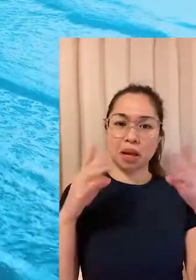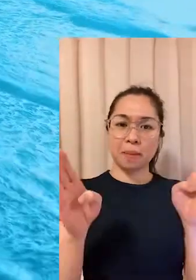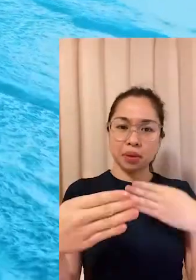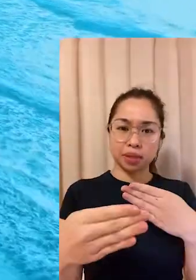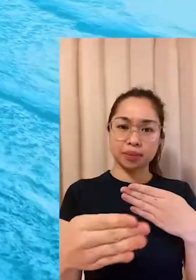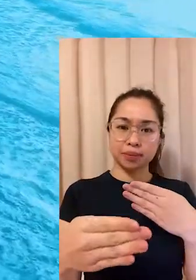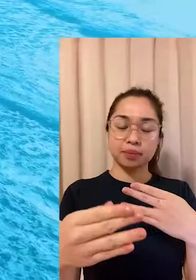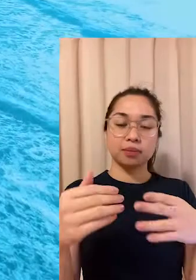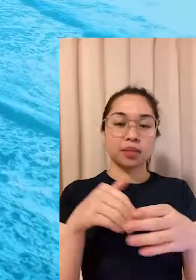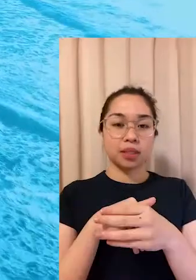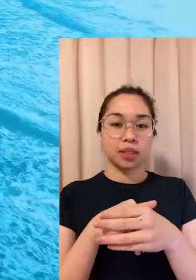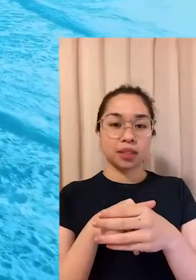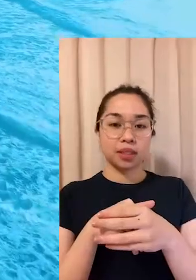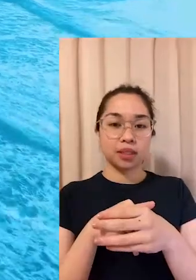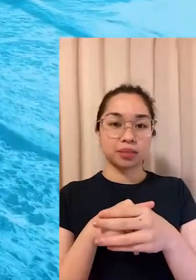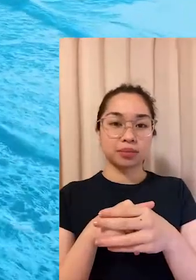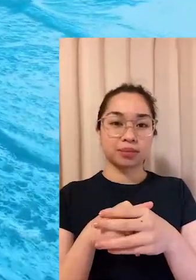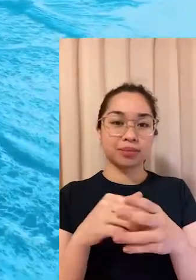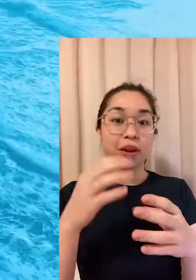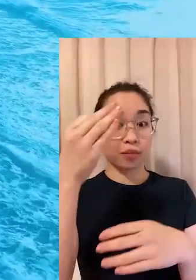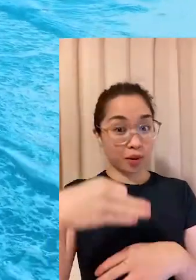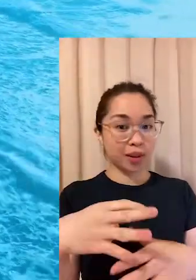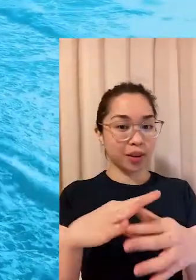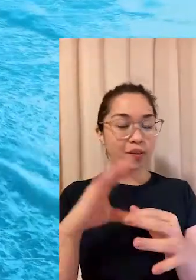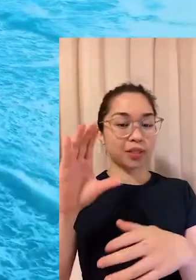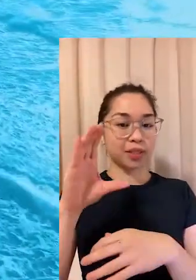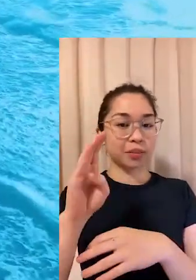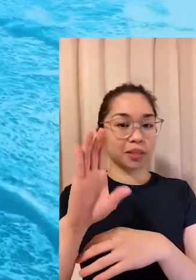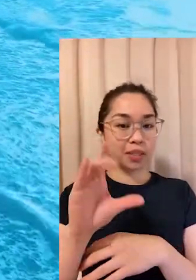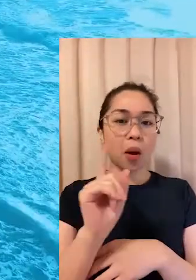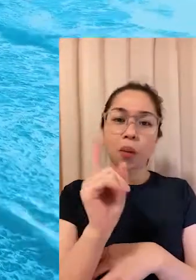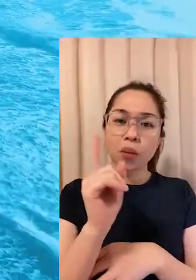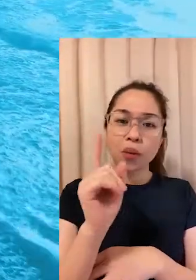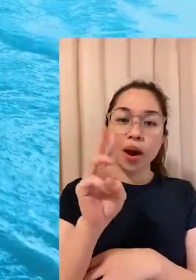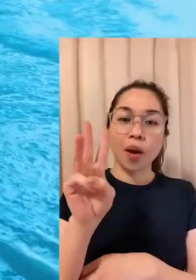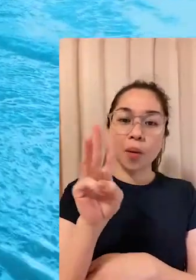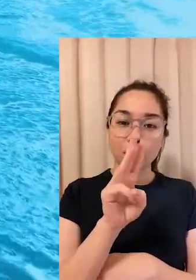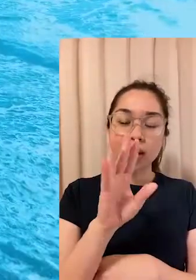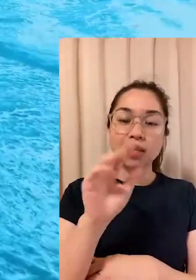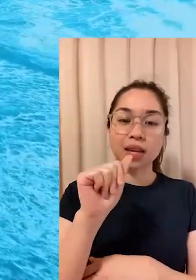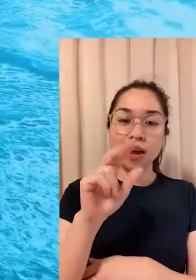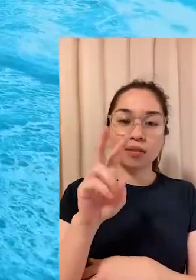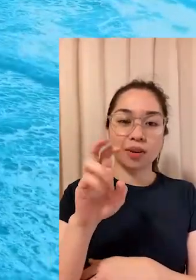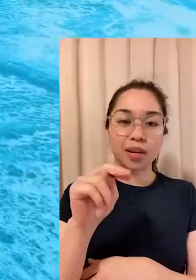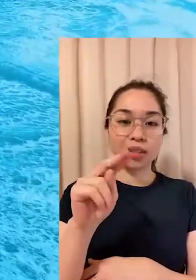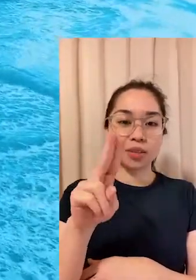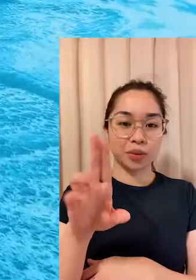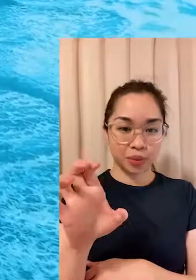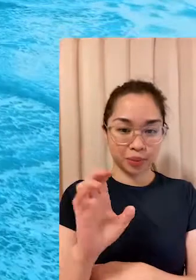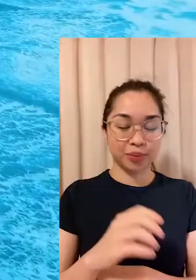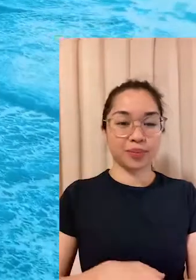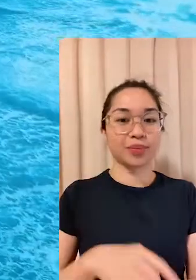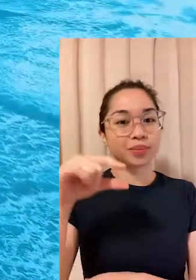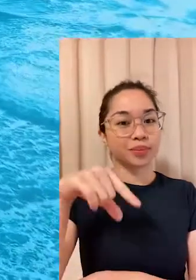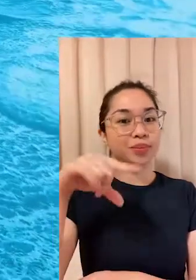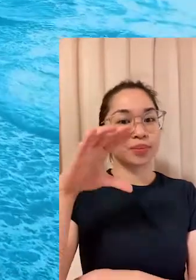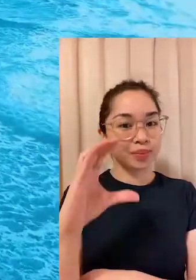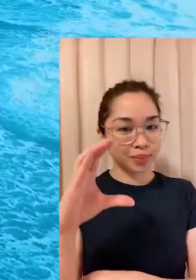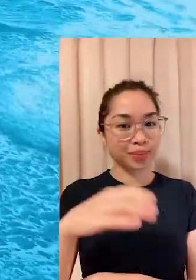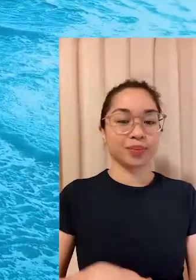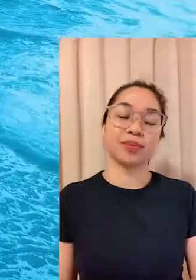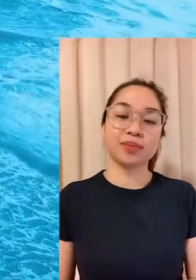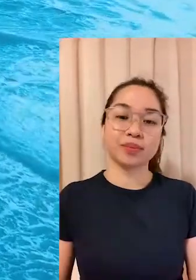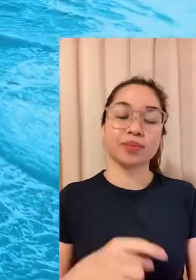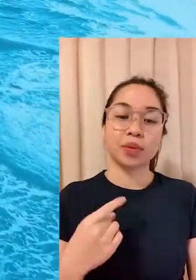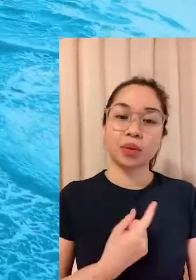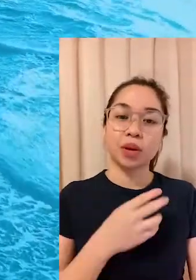at the main entrance of CCBC at 111 West Avenue, Quezon City. We are